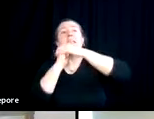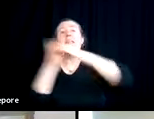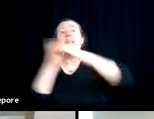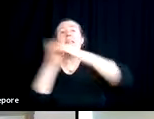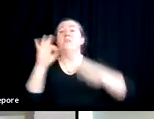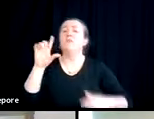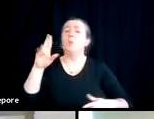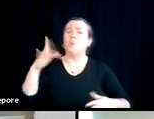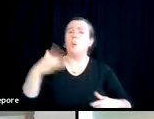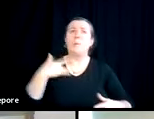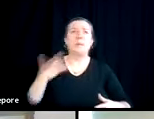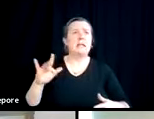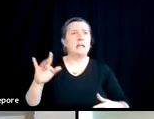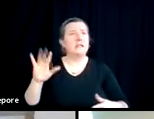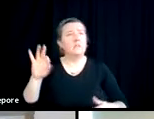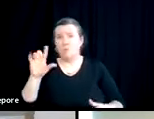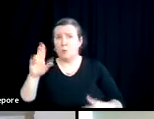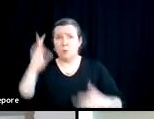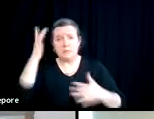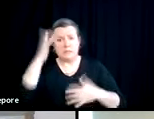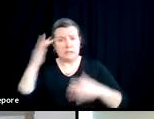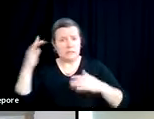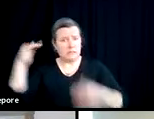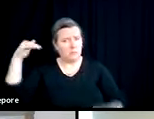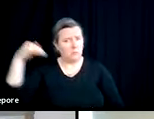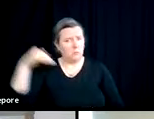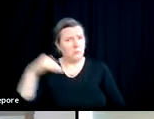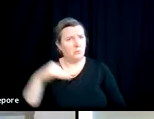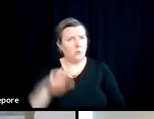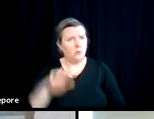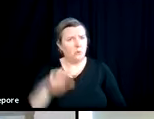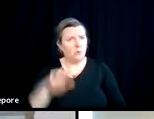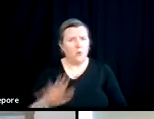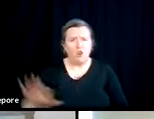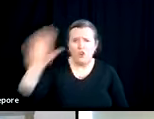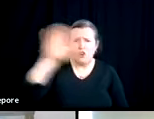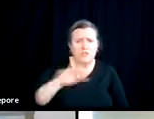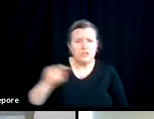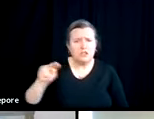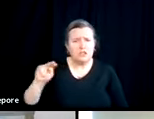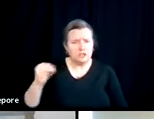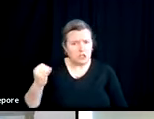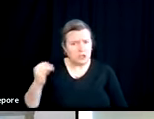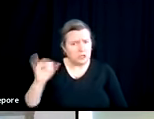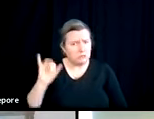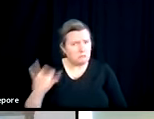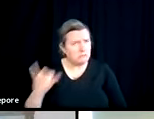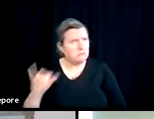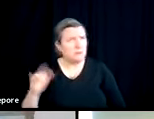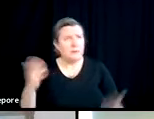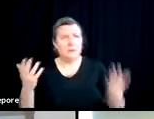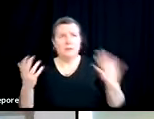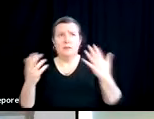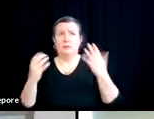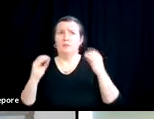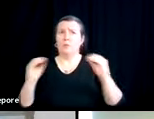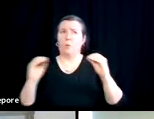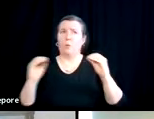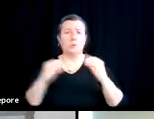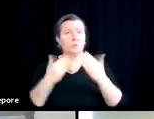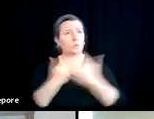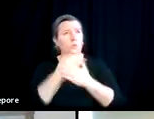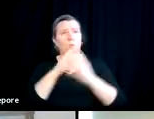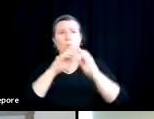low across the entire state. Thankfully, there have been no new reports of severe pediatric